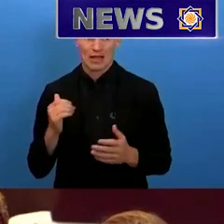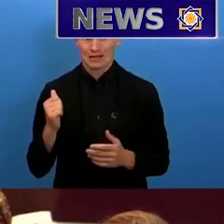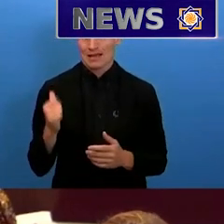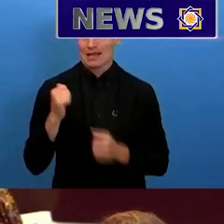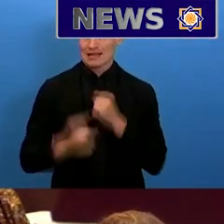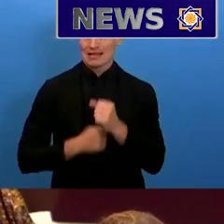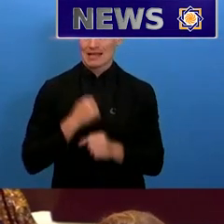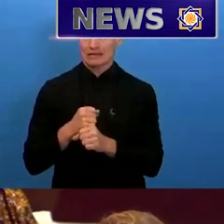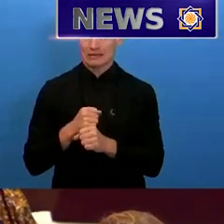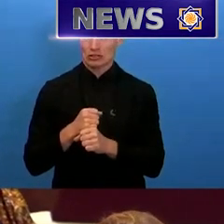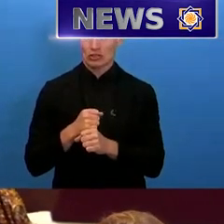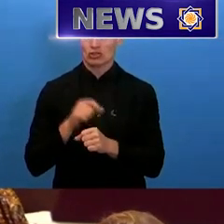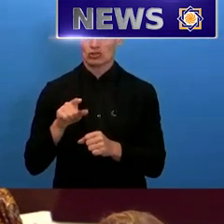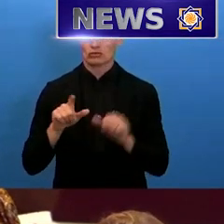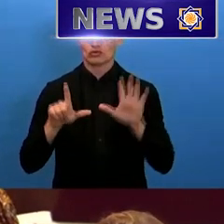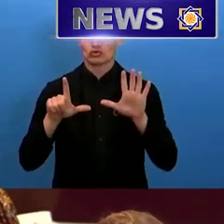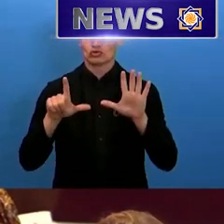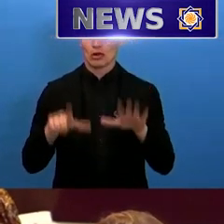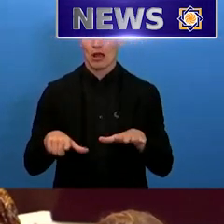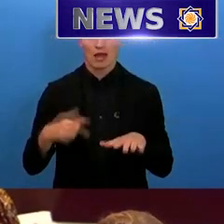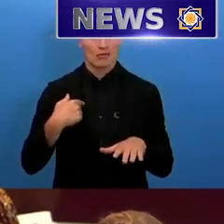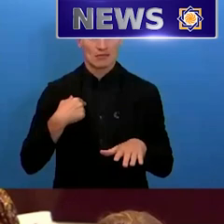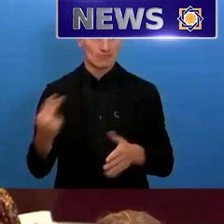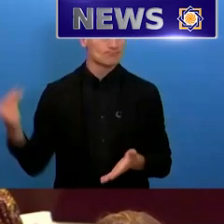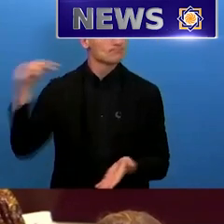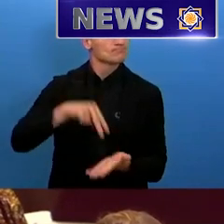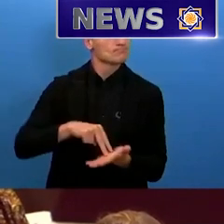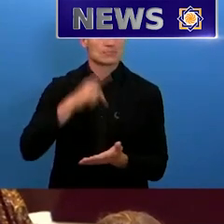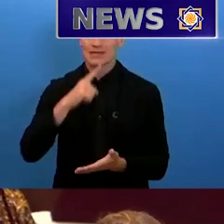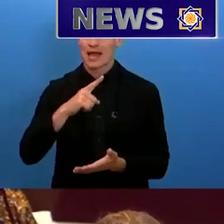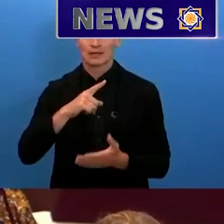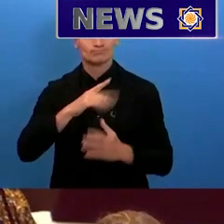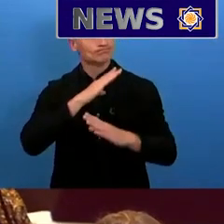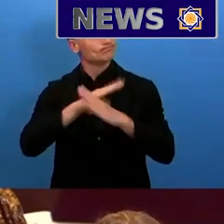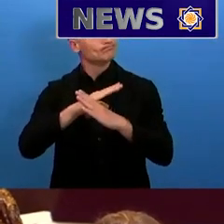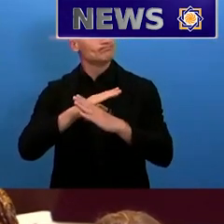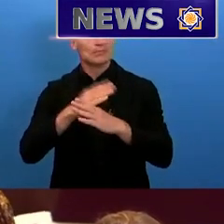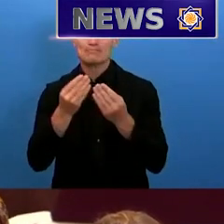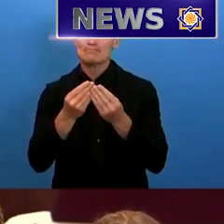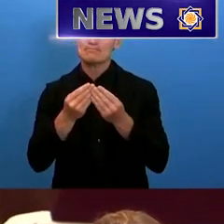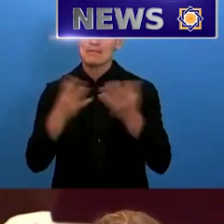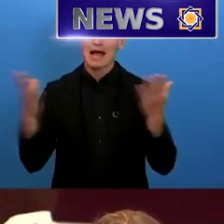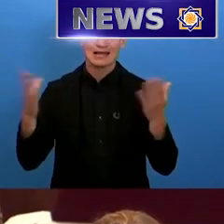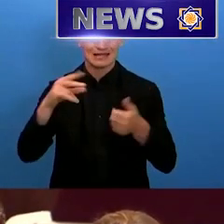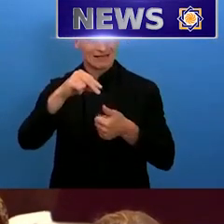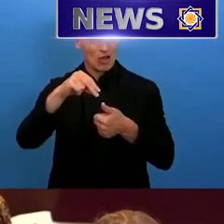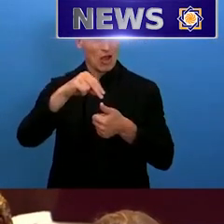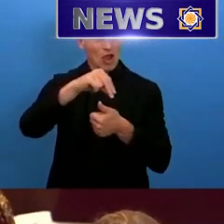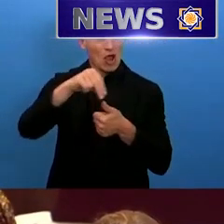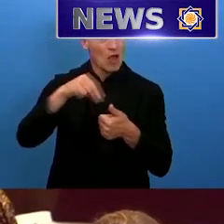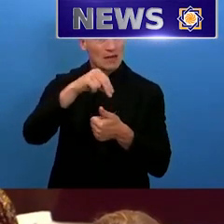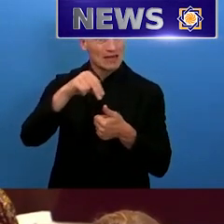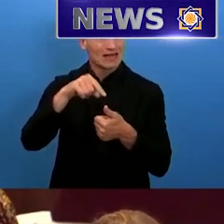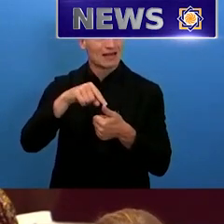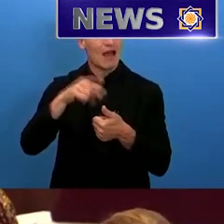on September 29, 2023, almost 2 months after the complaint, to commit genocide became the crime of genocide, the